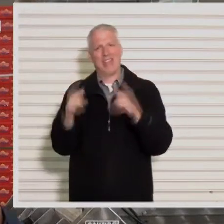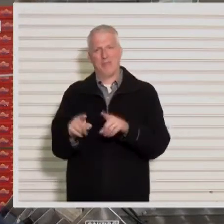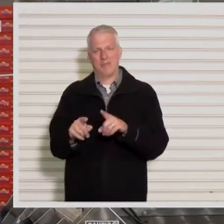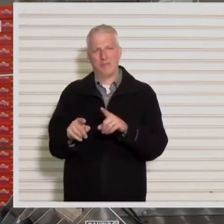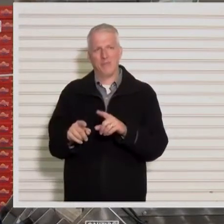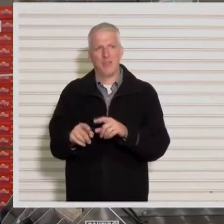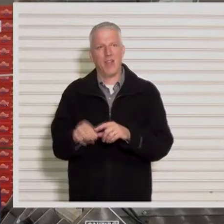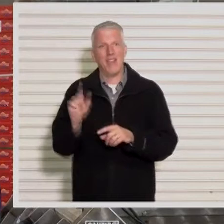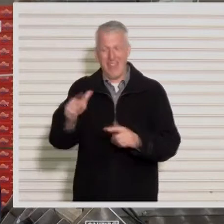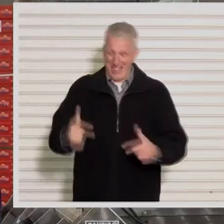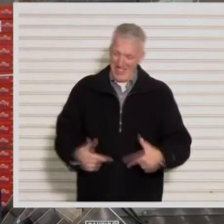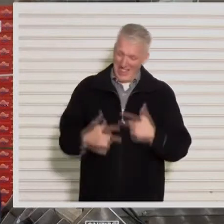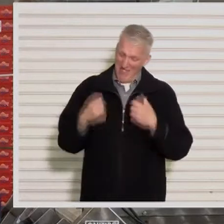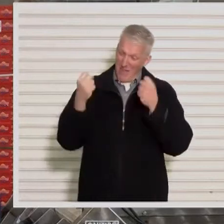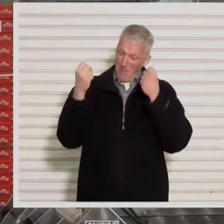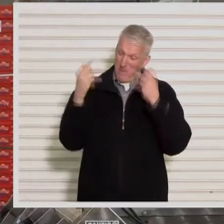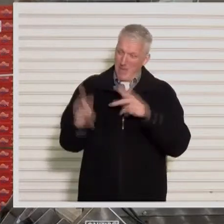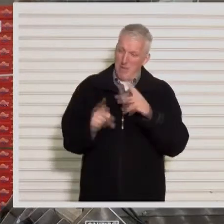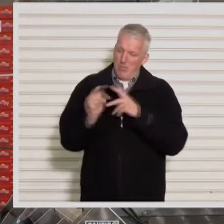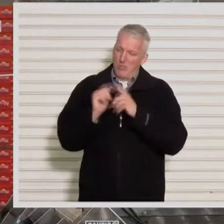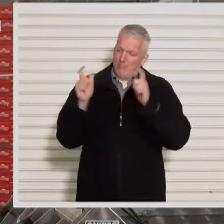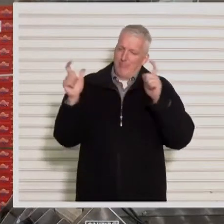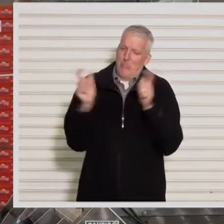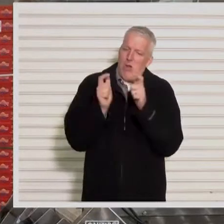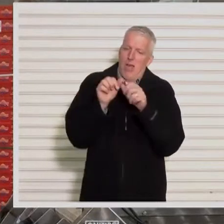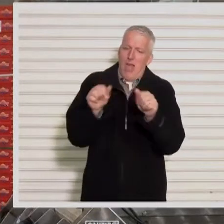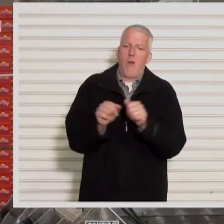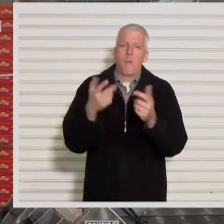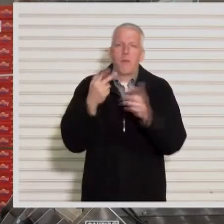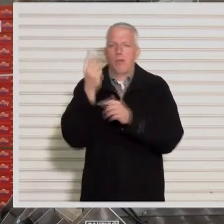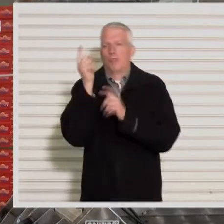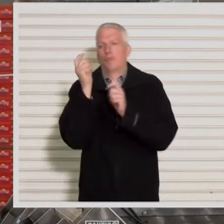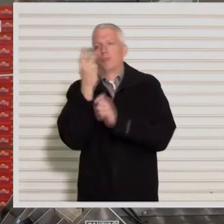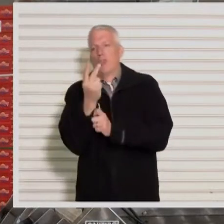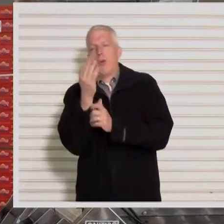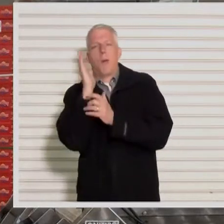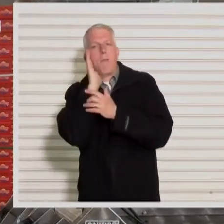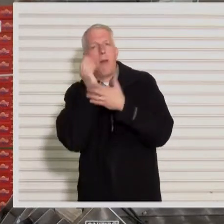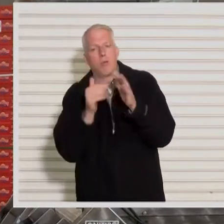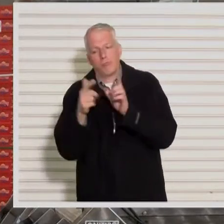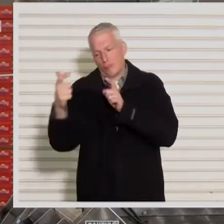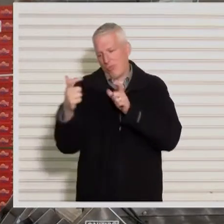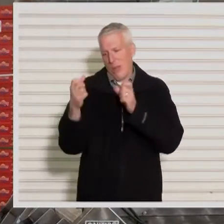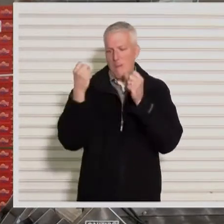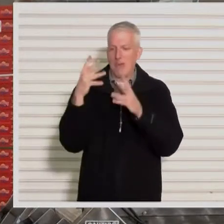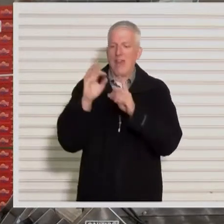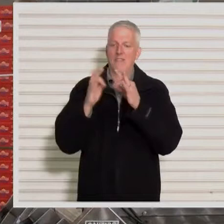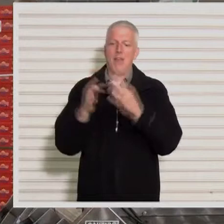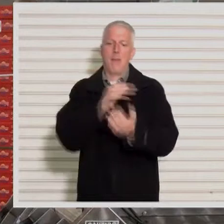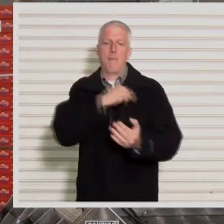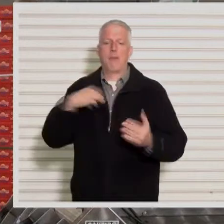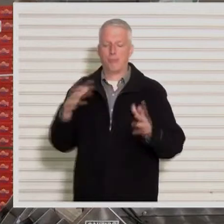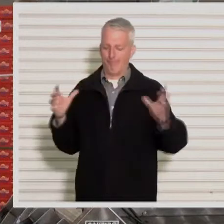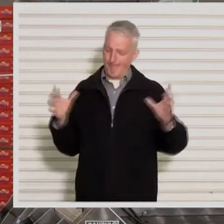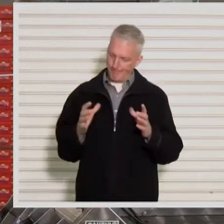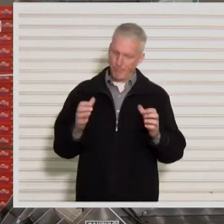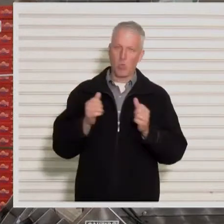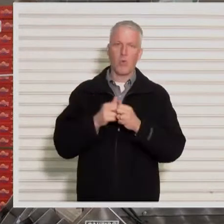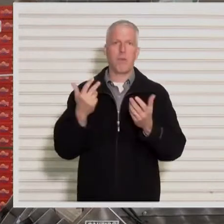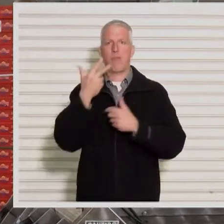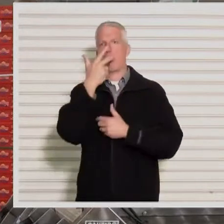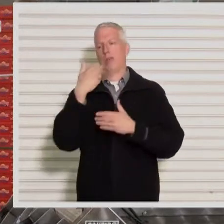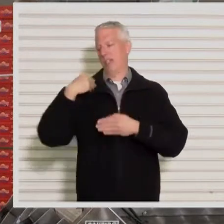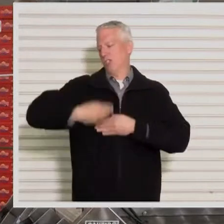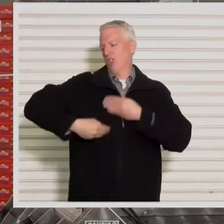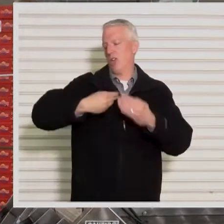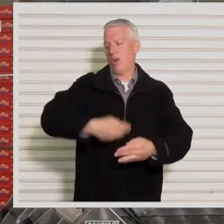tight quarters, overcrowded areas with 2-bedroom trailers, low-income housing, farm worker housing, with 3